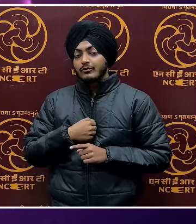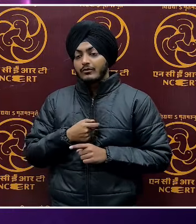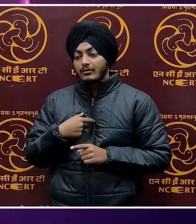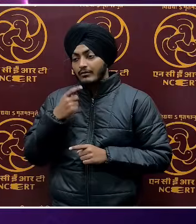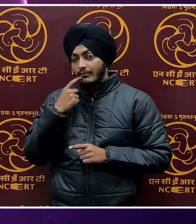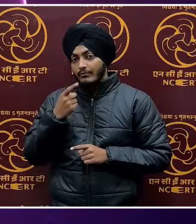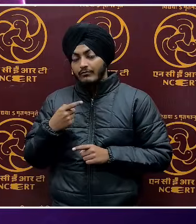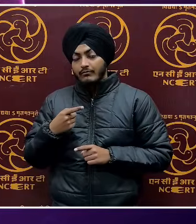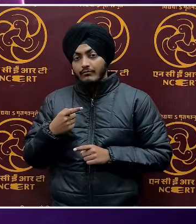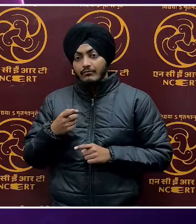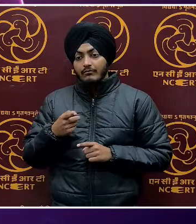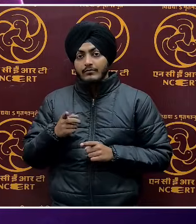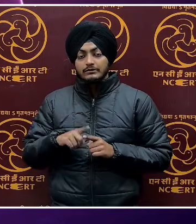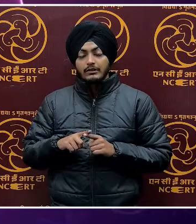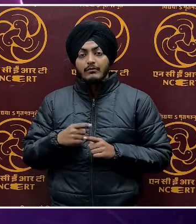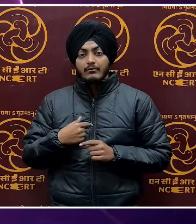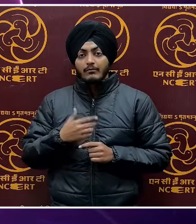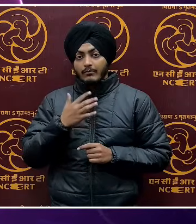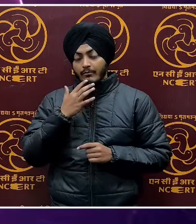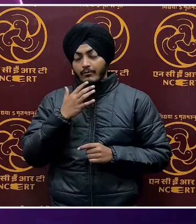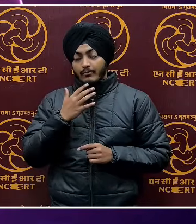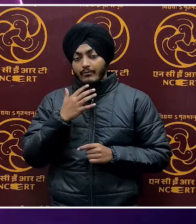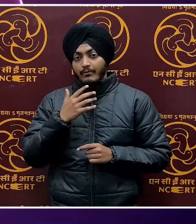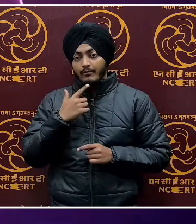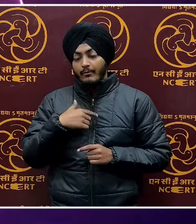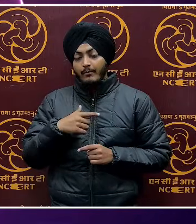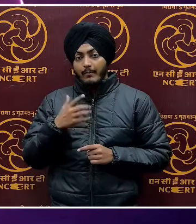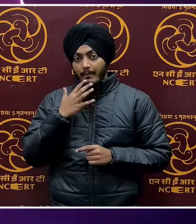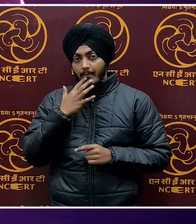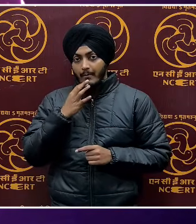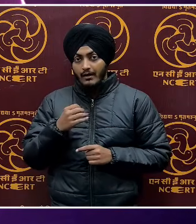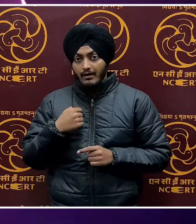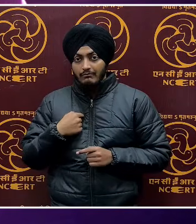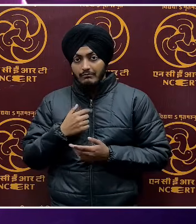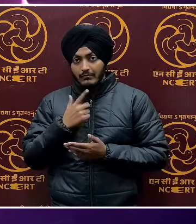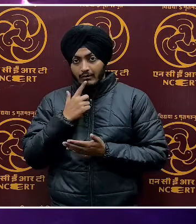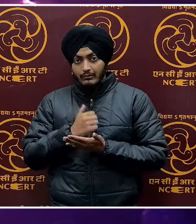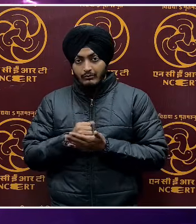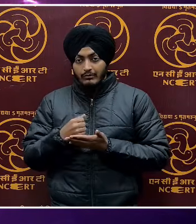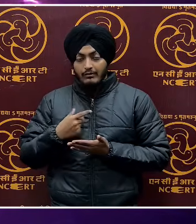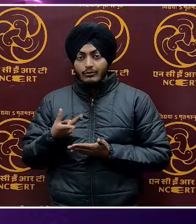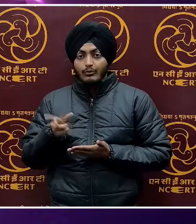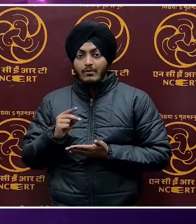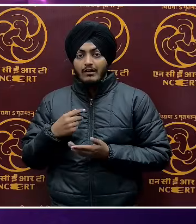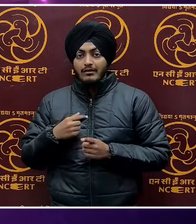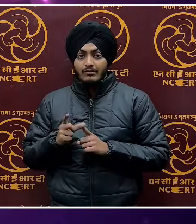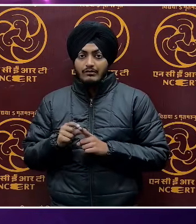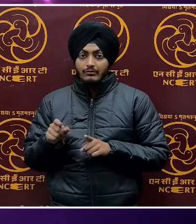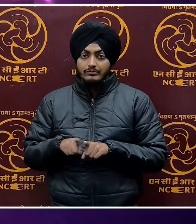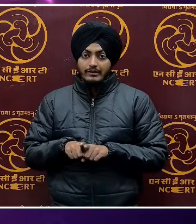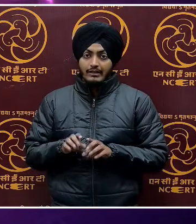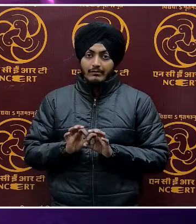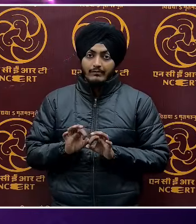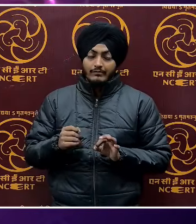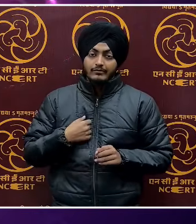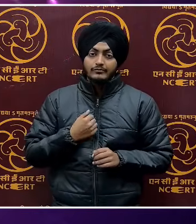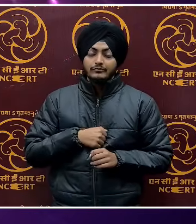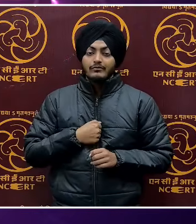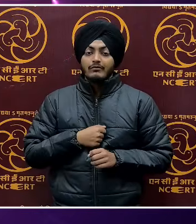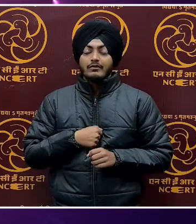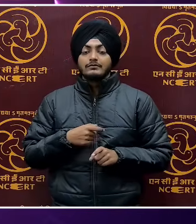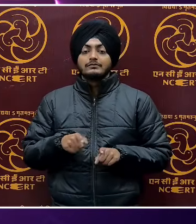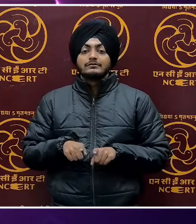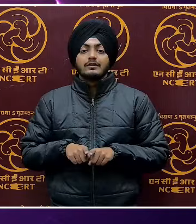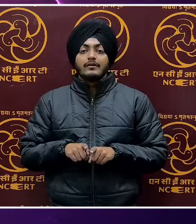will not repeat the same mistake again. Yes, very true, very true. Okay, so these were the magic words we talked about. Thank